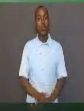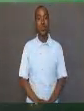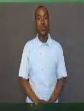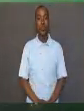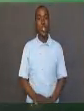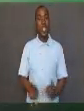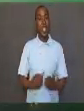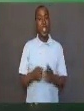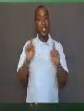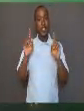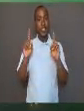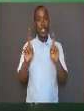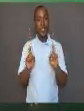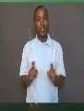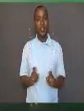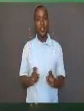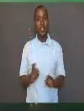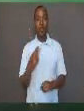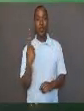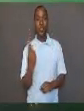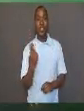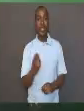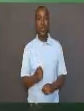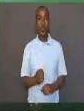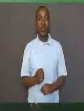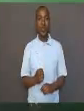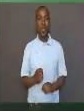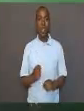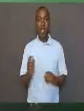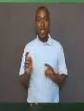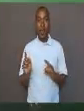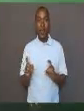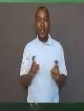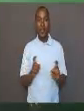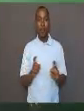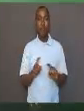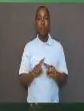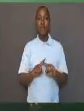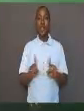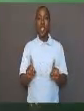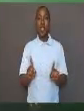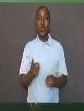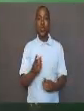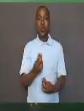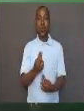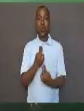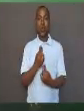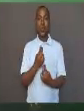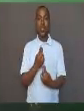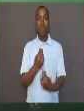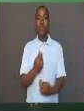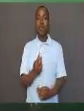This test can be used to analyze various foods for vitamin